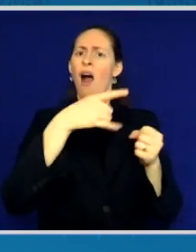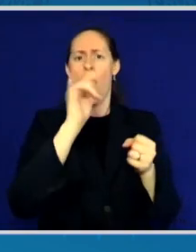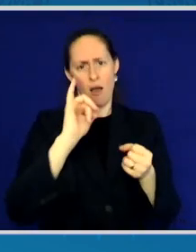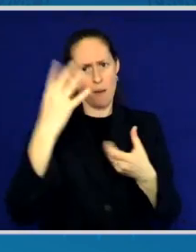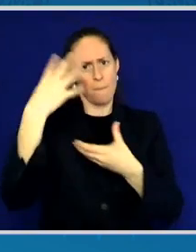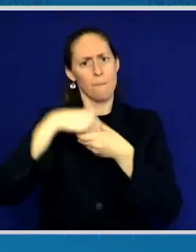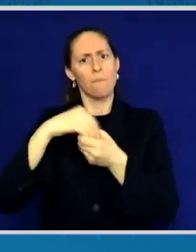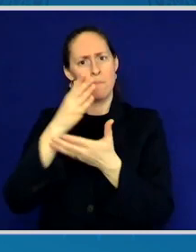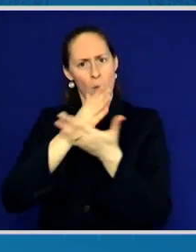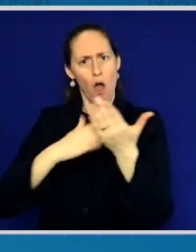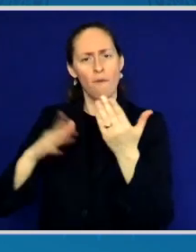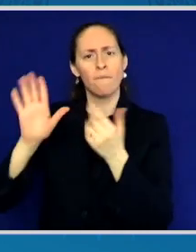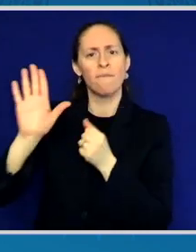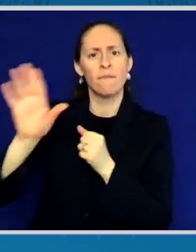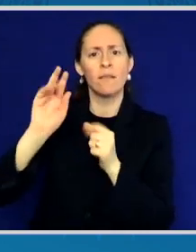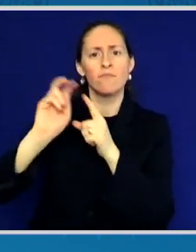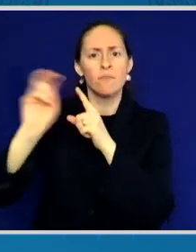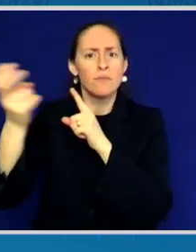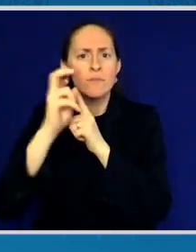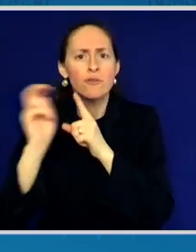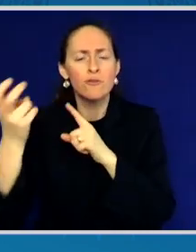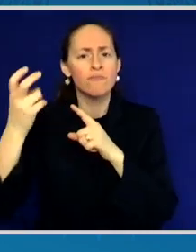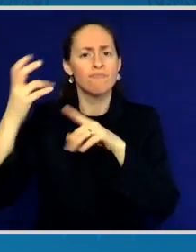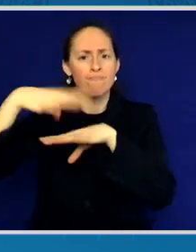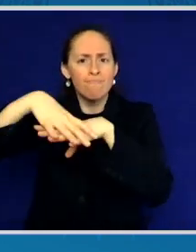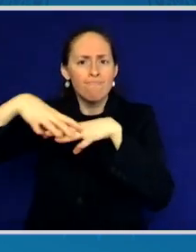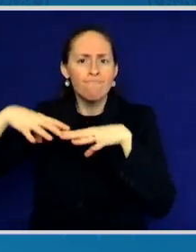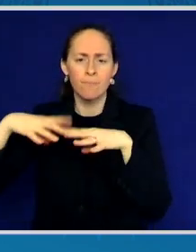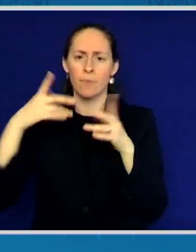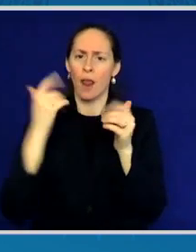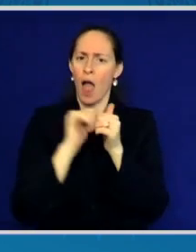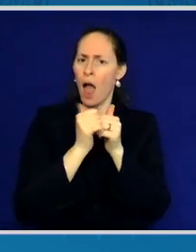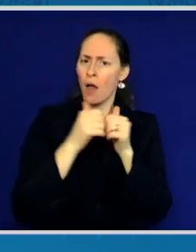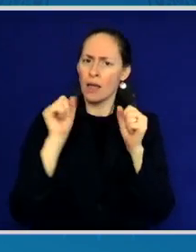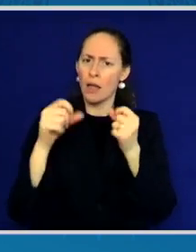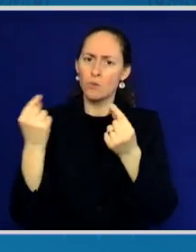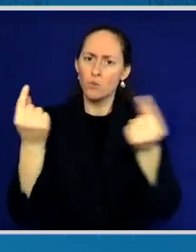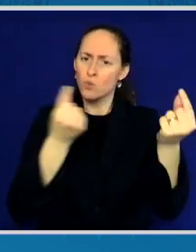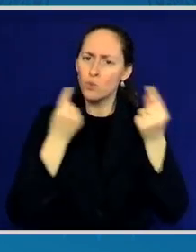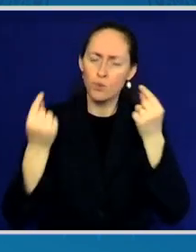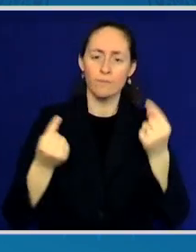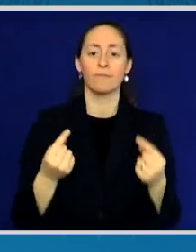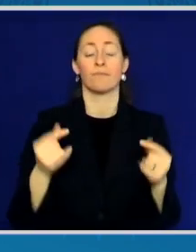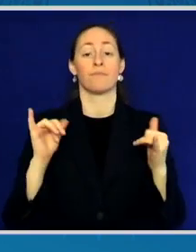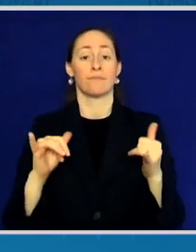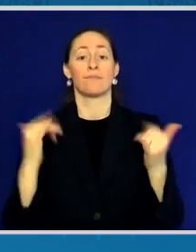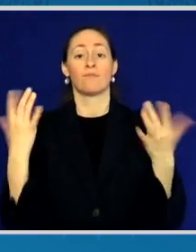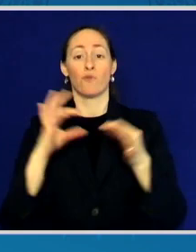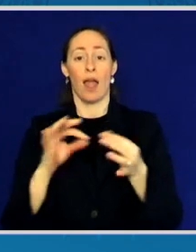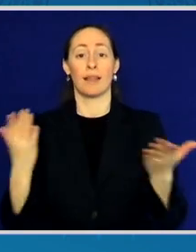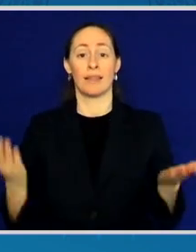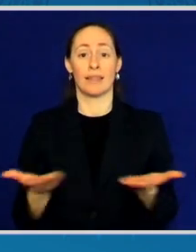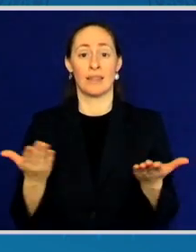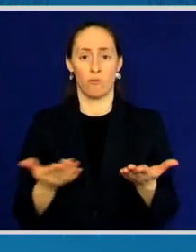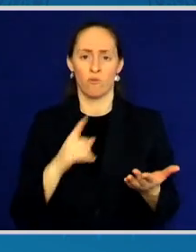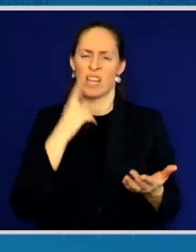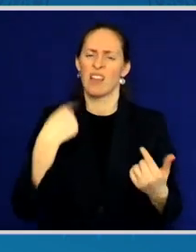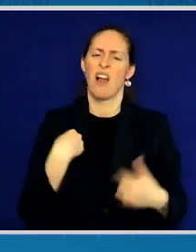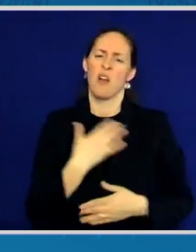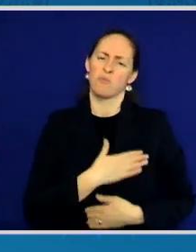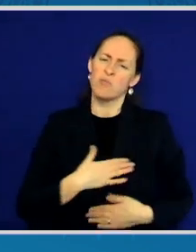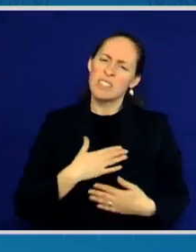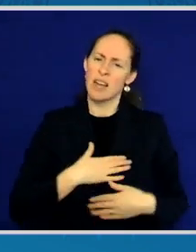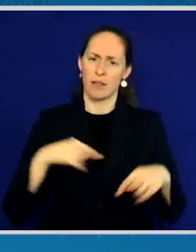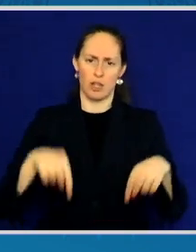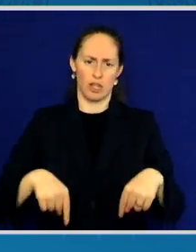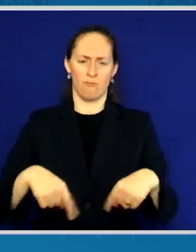On another context, which is really, really critical to us in the U.S., and we really appreciate that you're bringing this to the